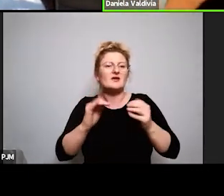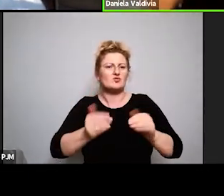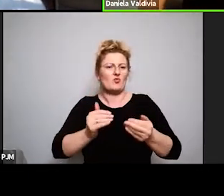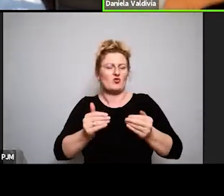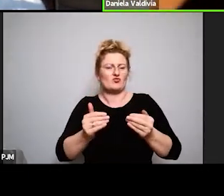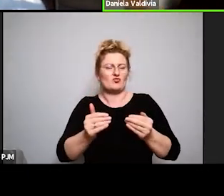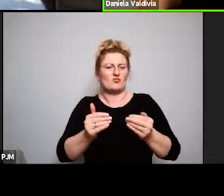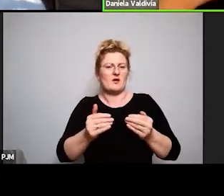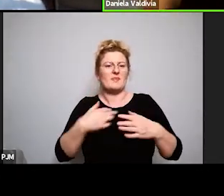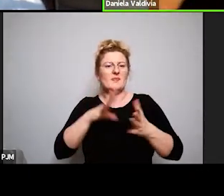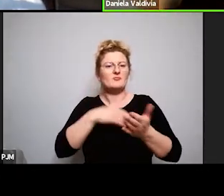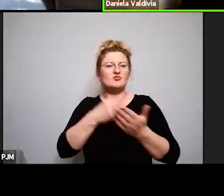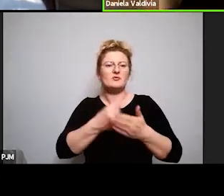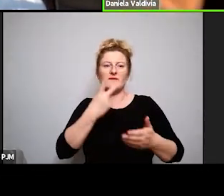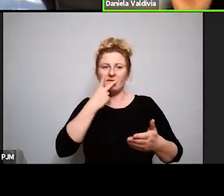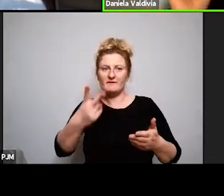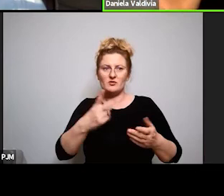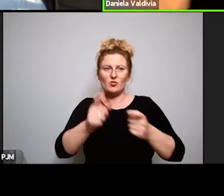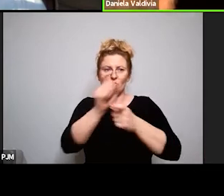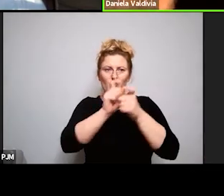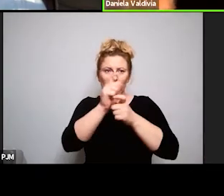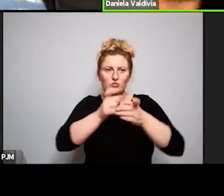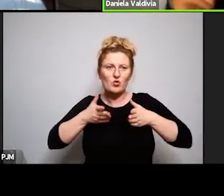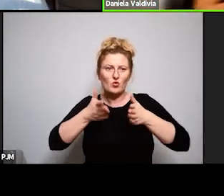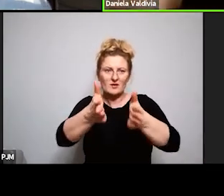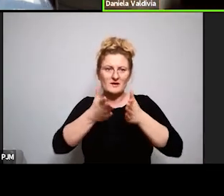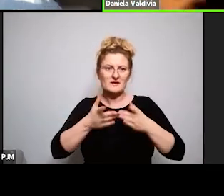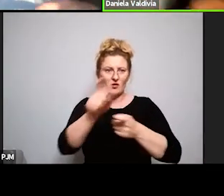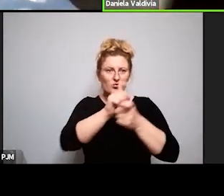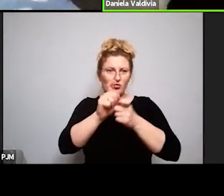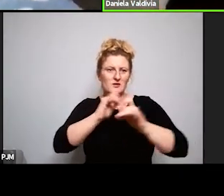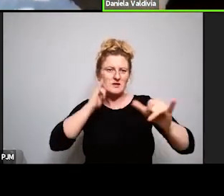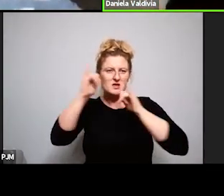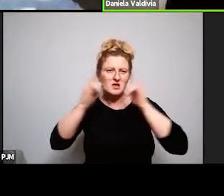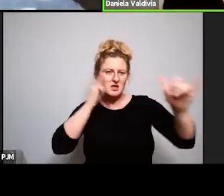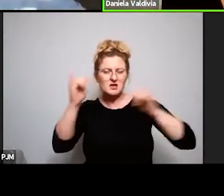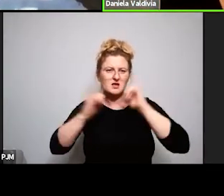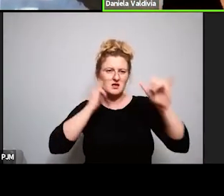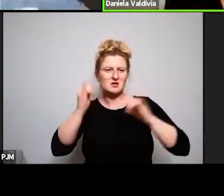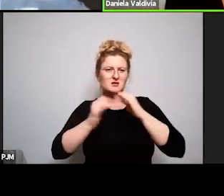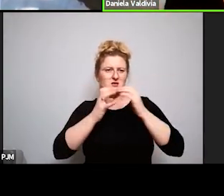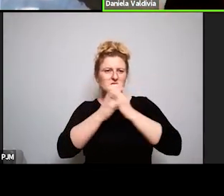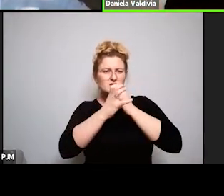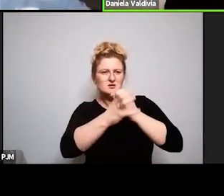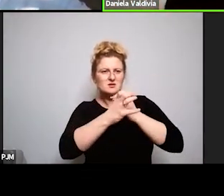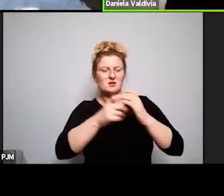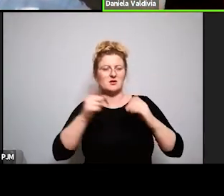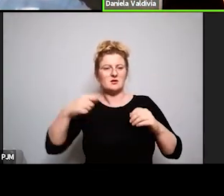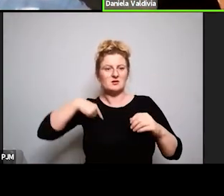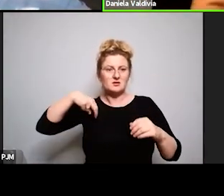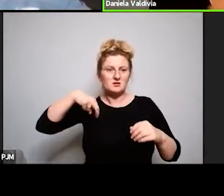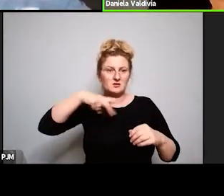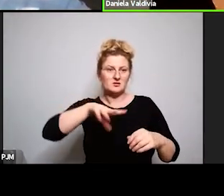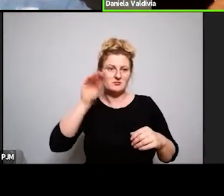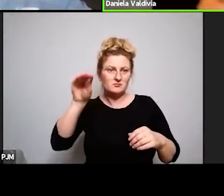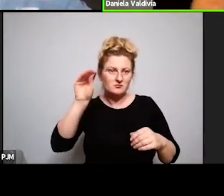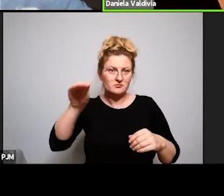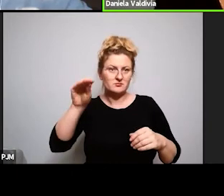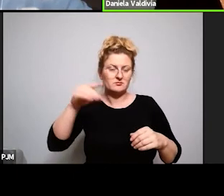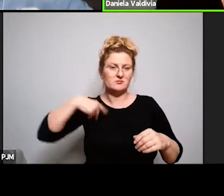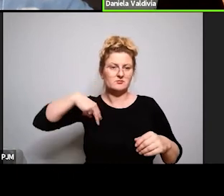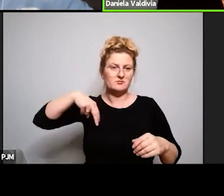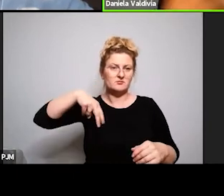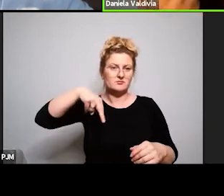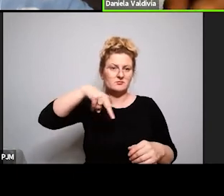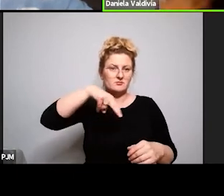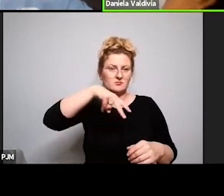or, you know, like they are just yelling at each other and it's gonna scale, you just come nearby and you see your phone and you're just like, you